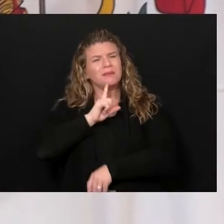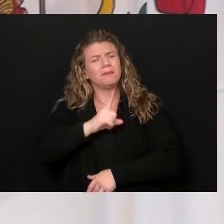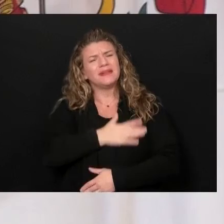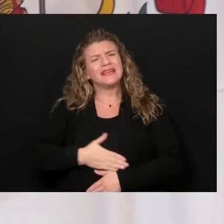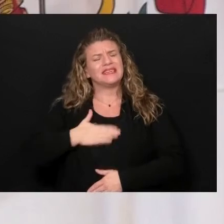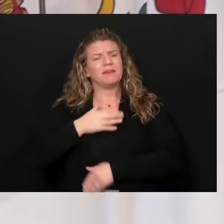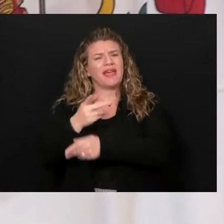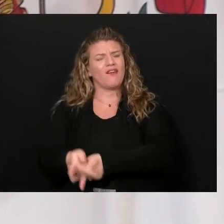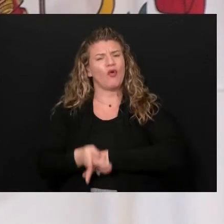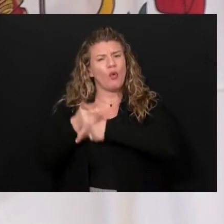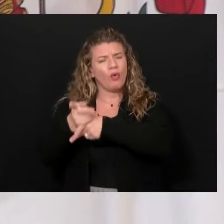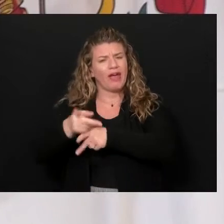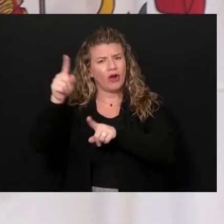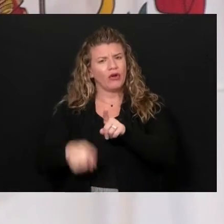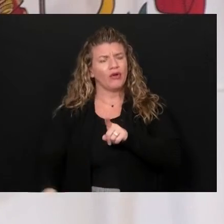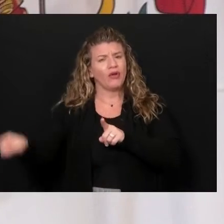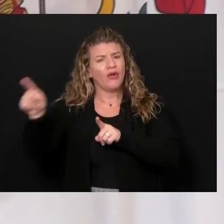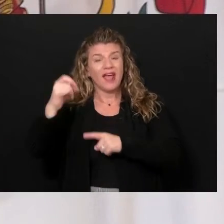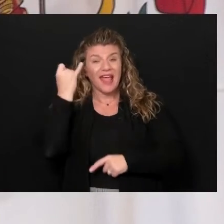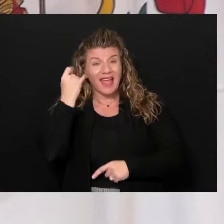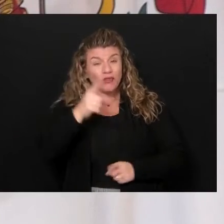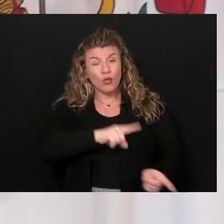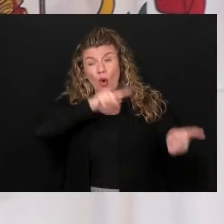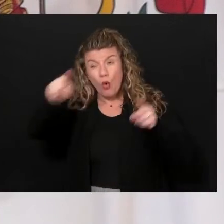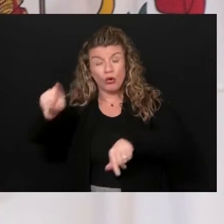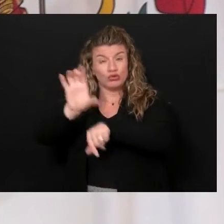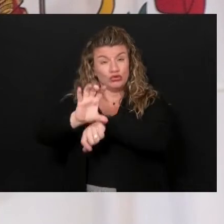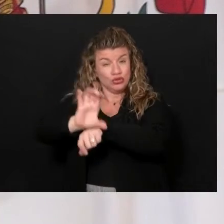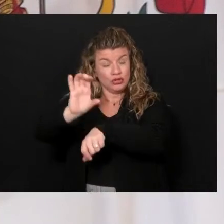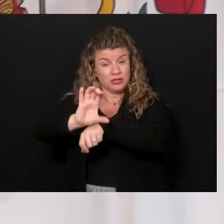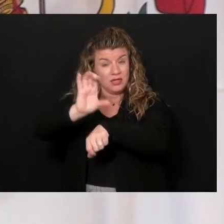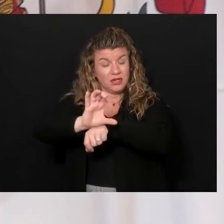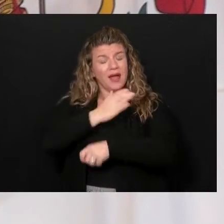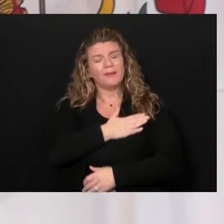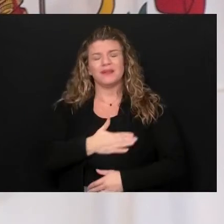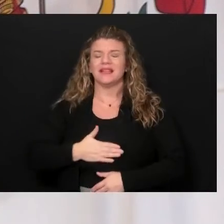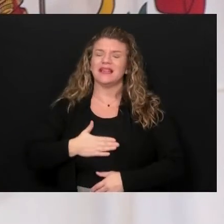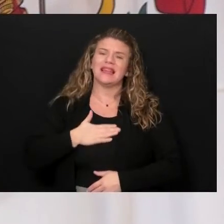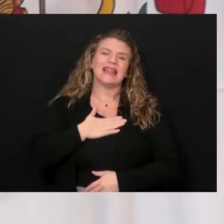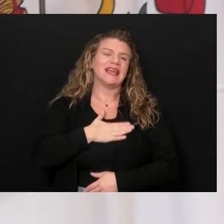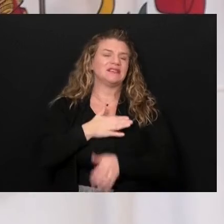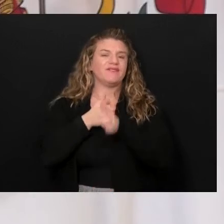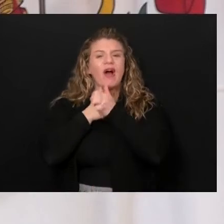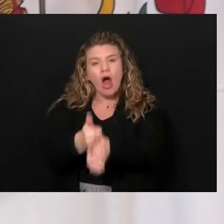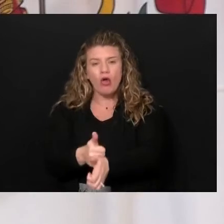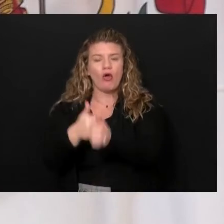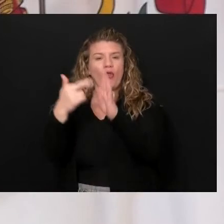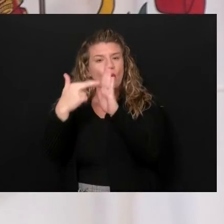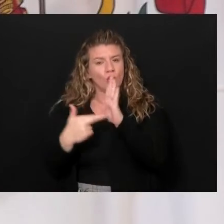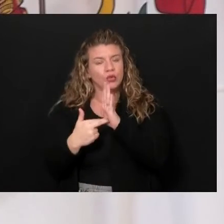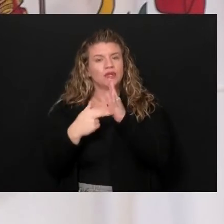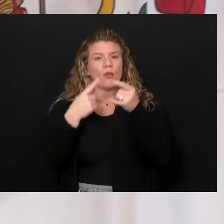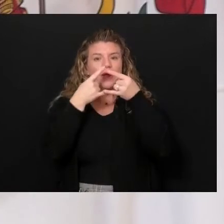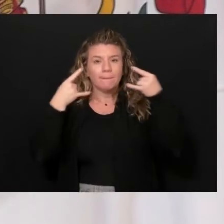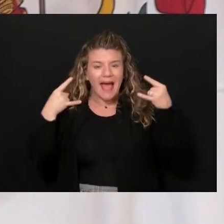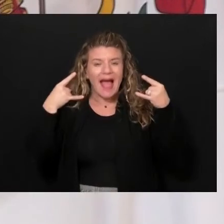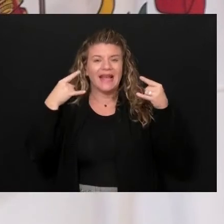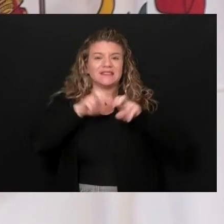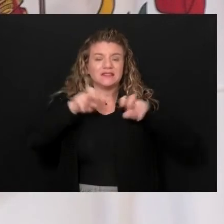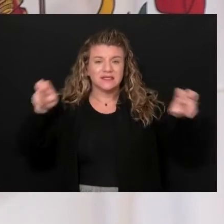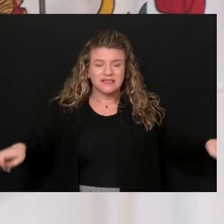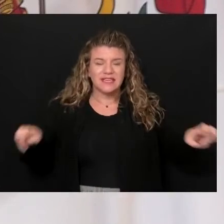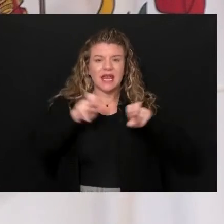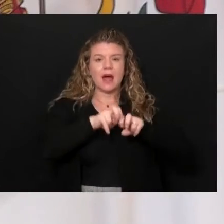careful. Please, if you decide to go to church, you know, absolutely wear your mask and stay that pew